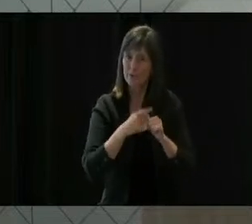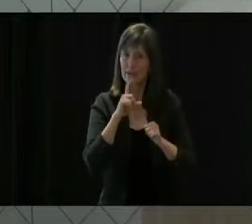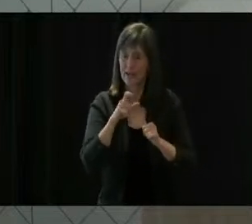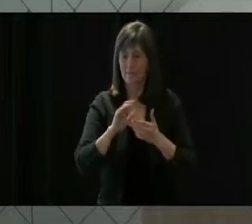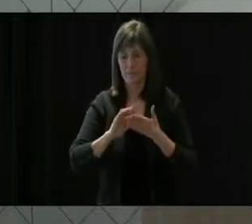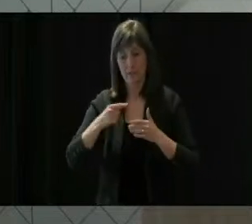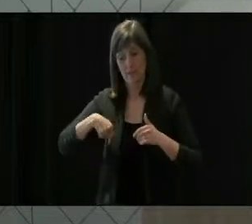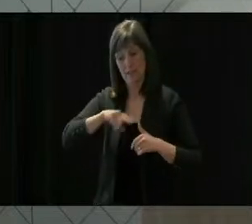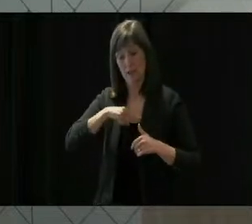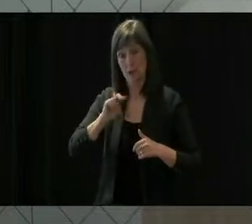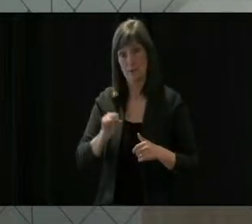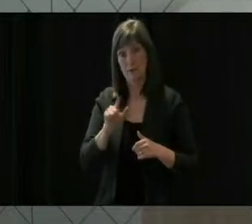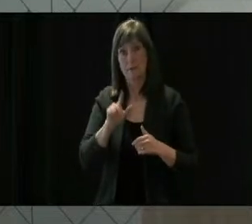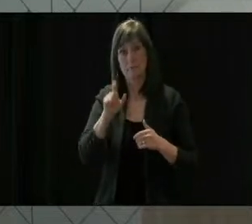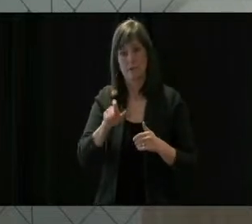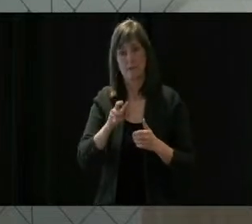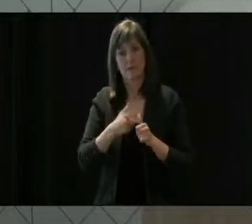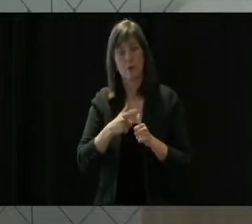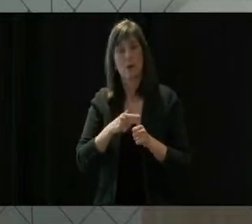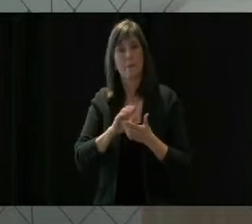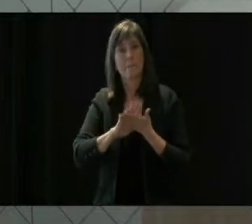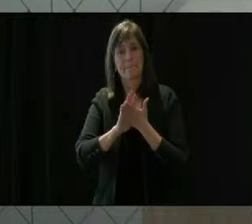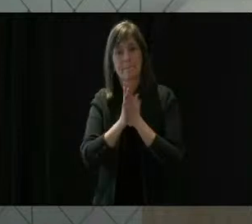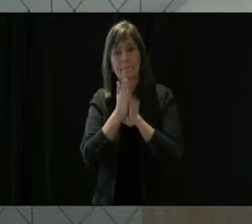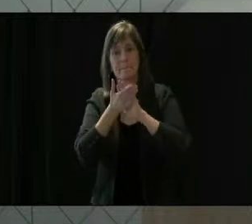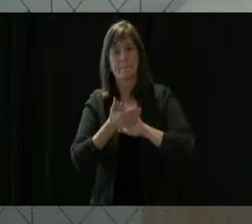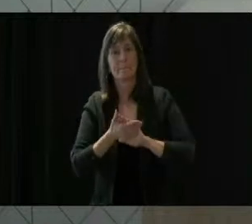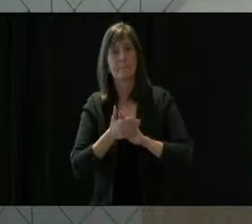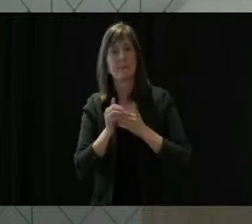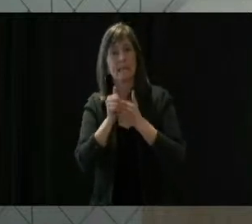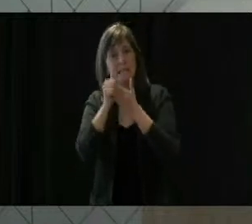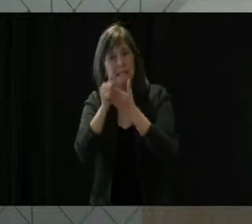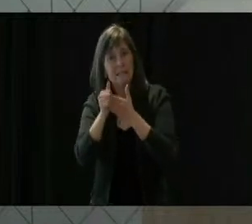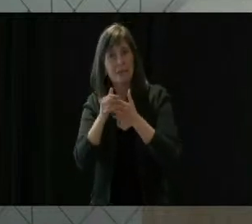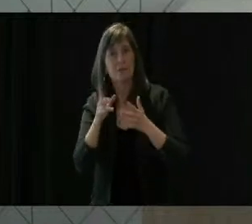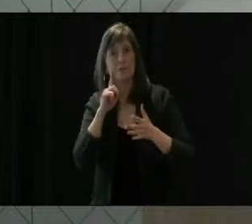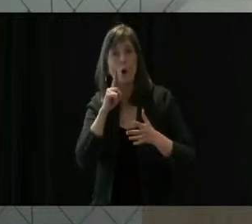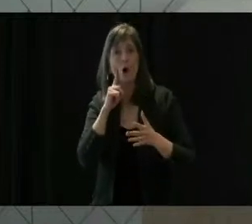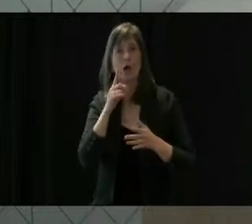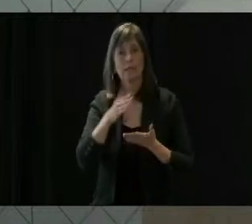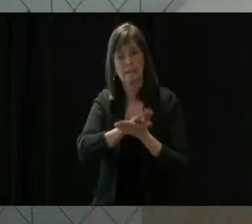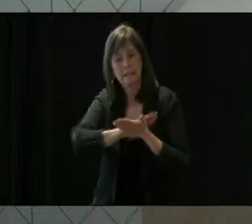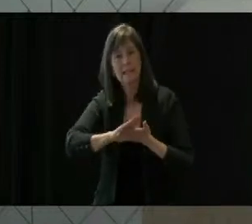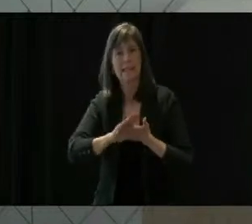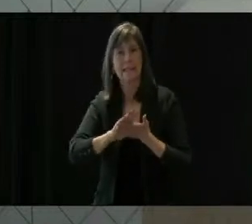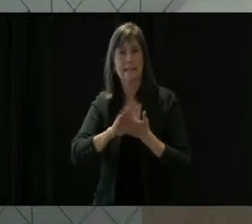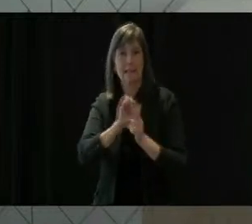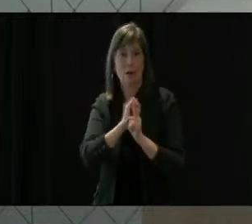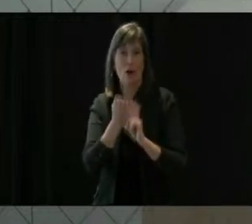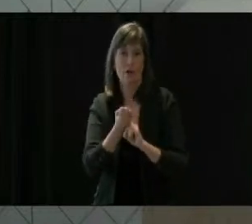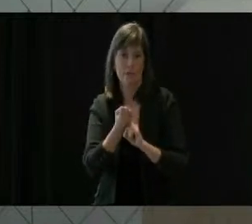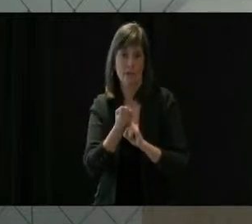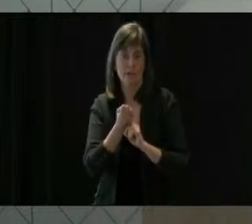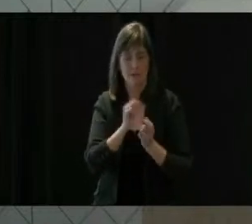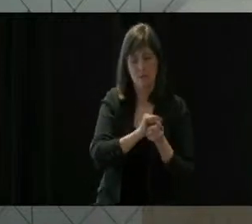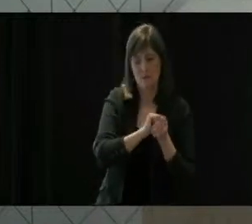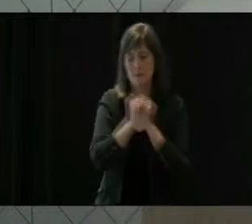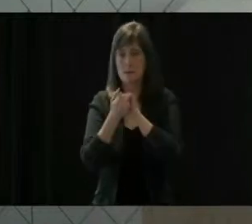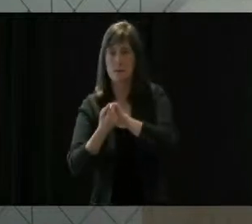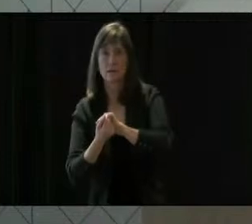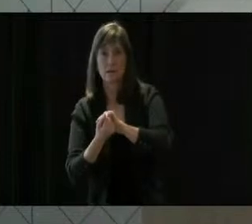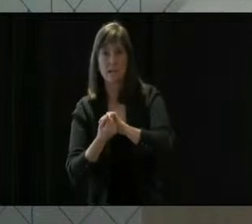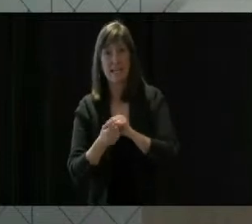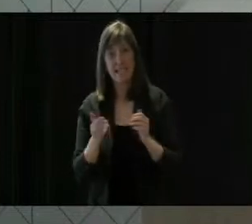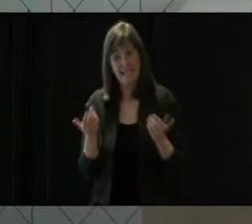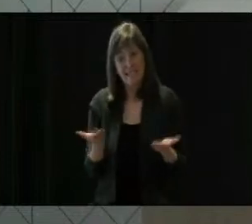leader in how to do green economy transitions. And with a small economy, but a